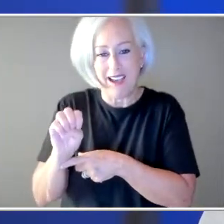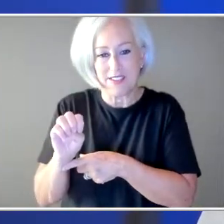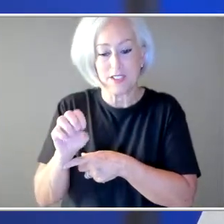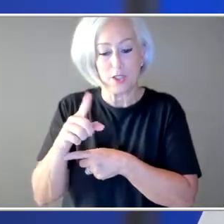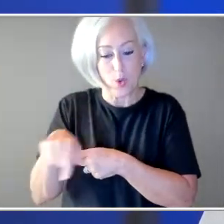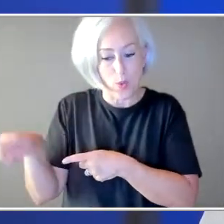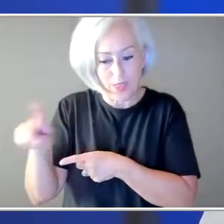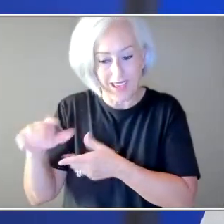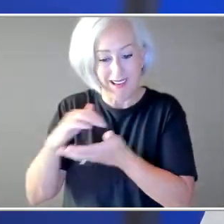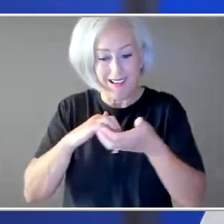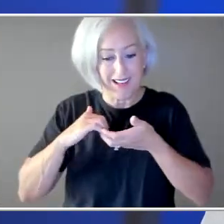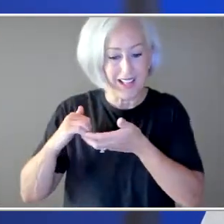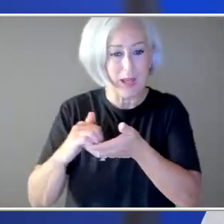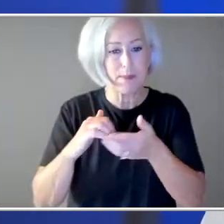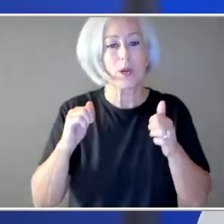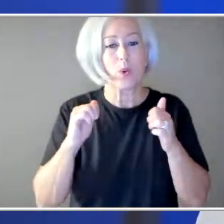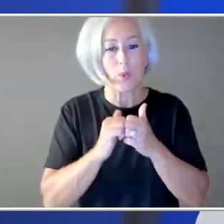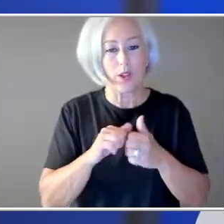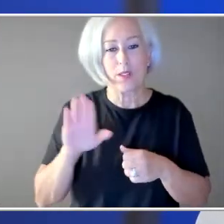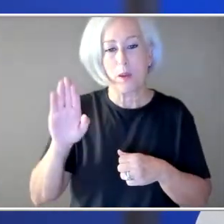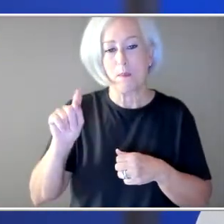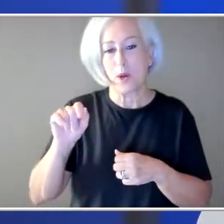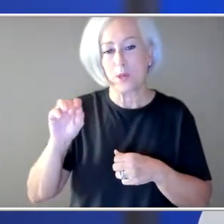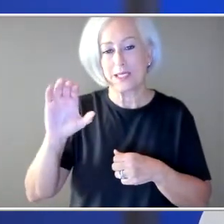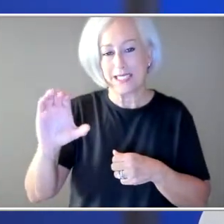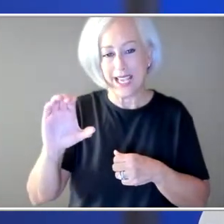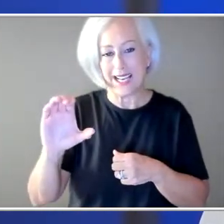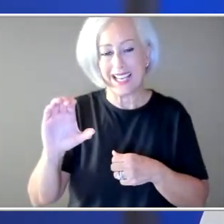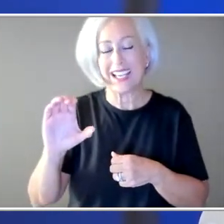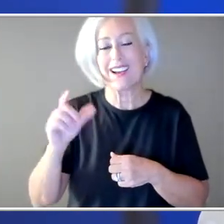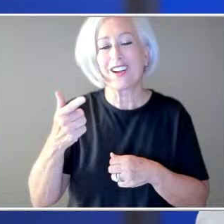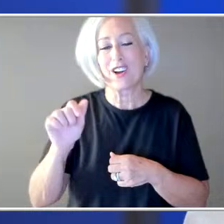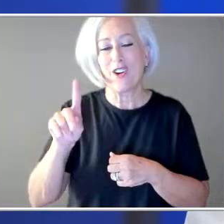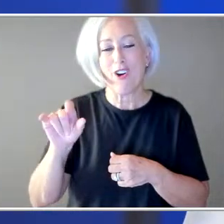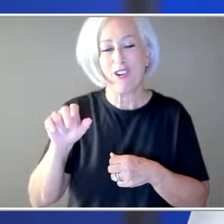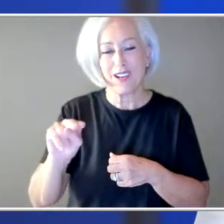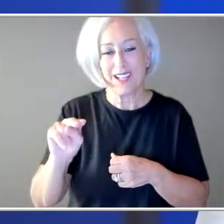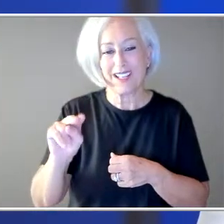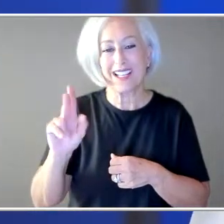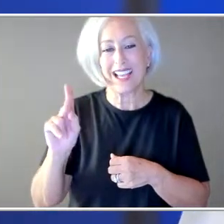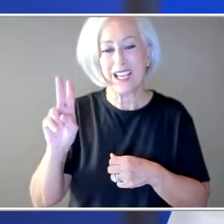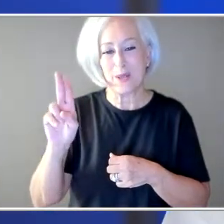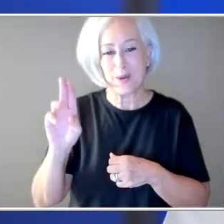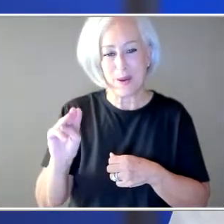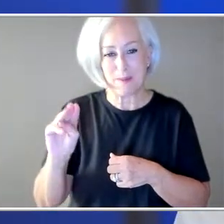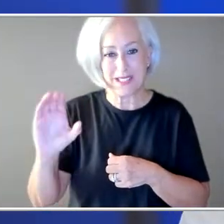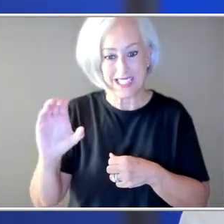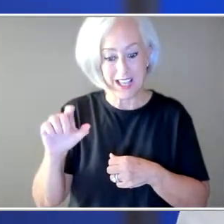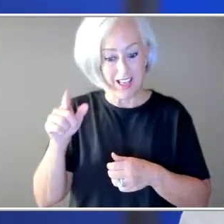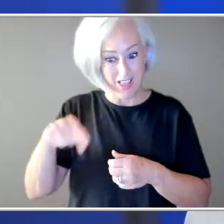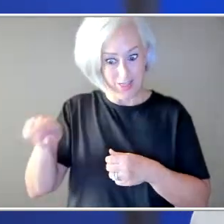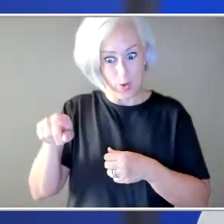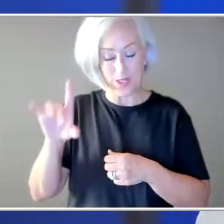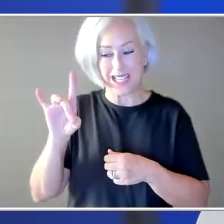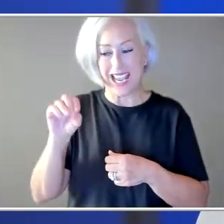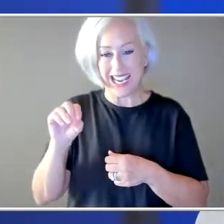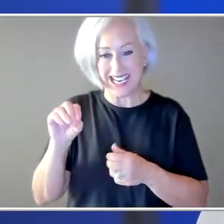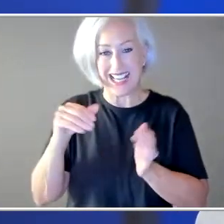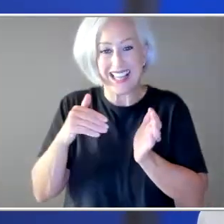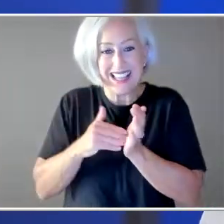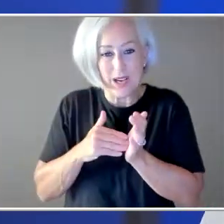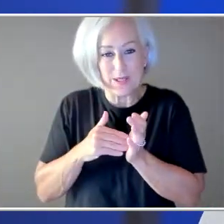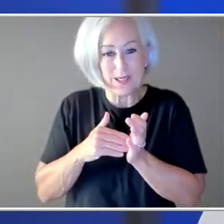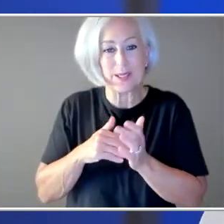them and the botanic gardens at KUMC. Those 80,000 beehives pollinate all of our plants